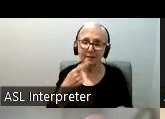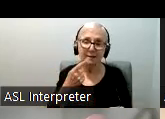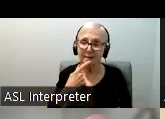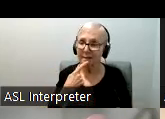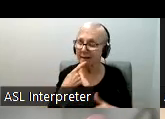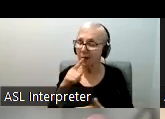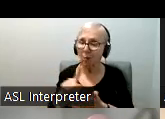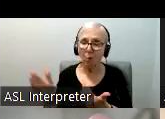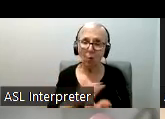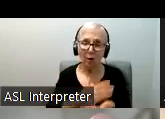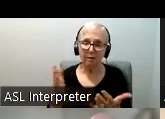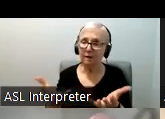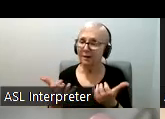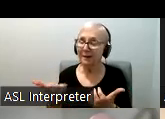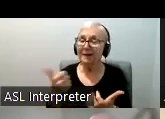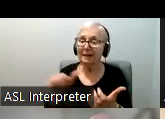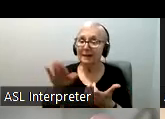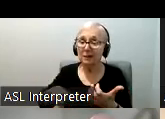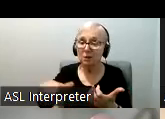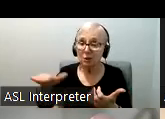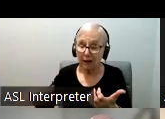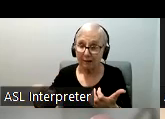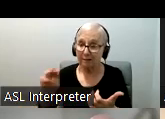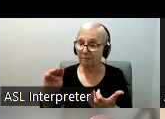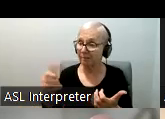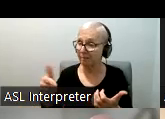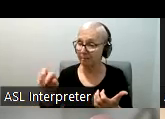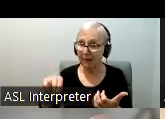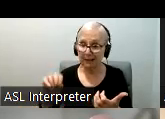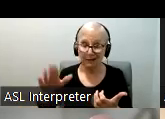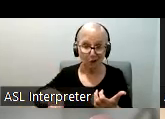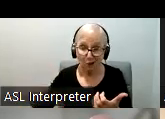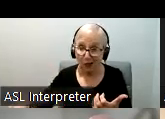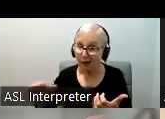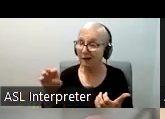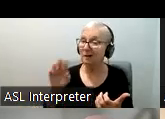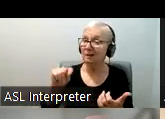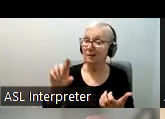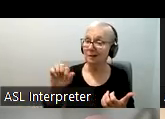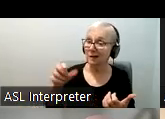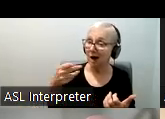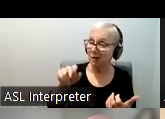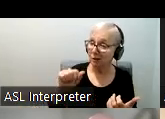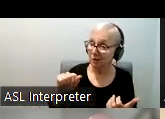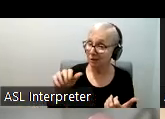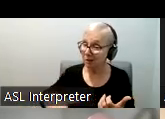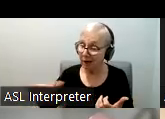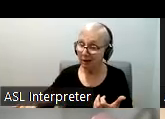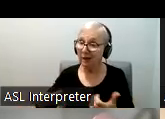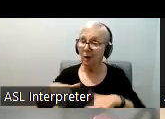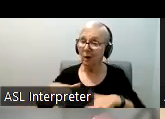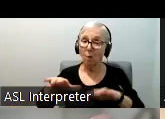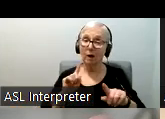to. So any child, Megan's child, Tasha's child, Michelle's child, can walk up and down